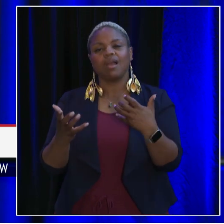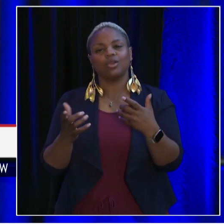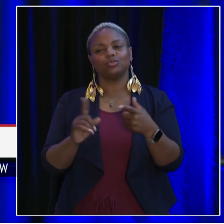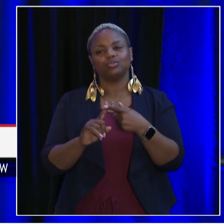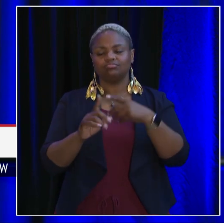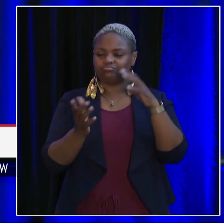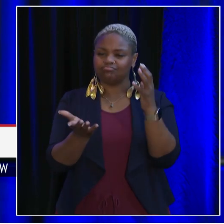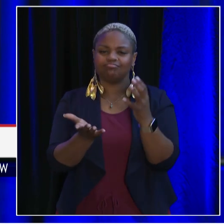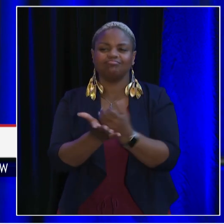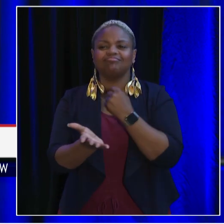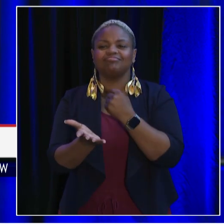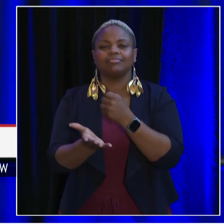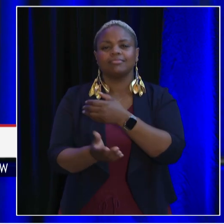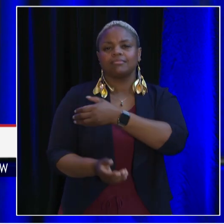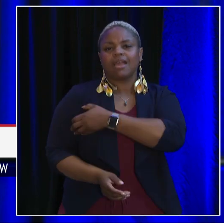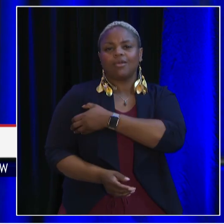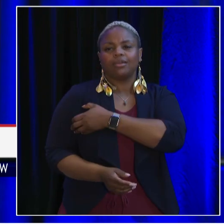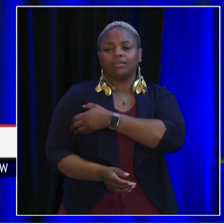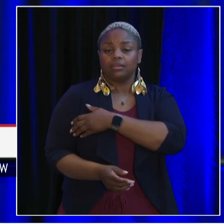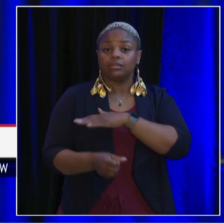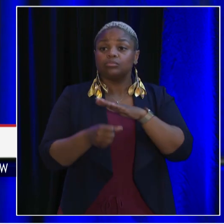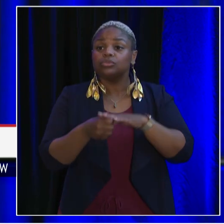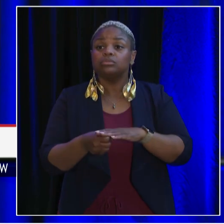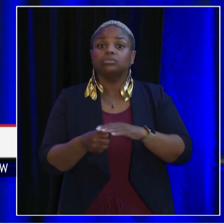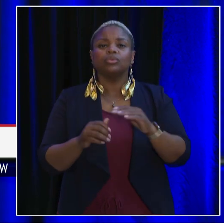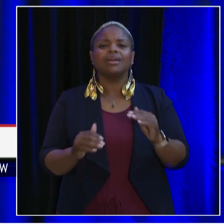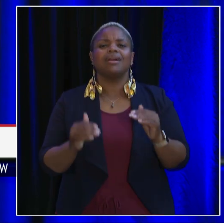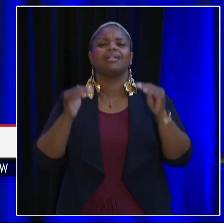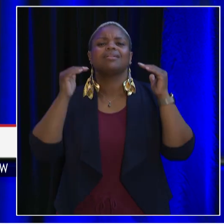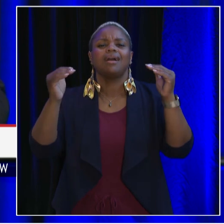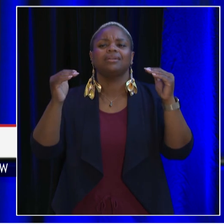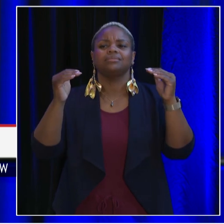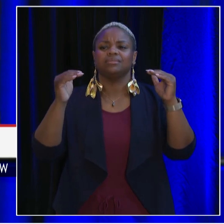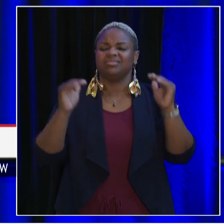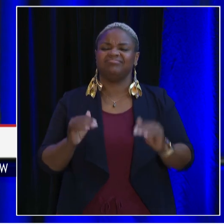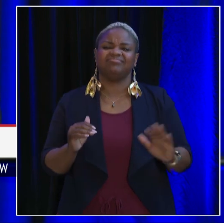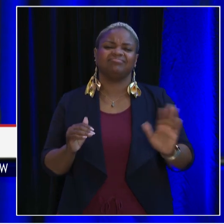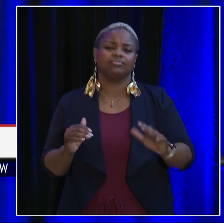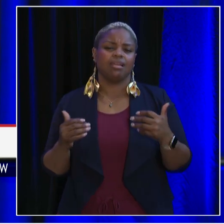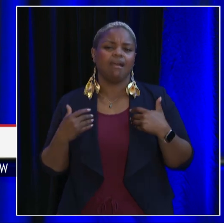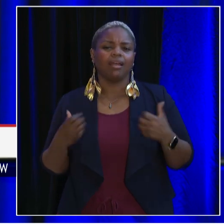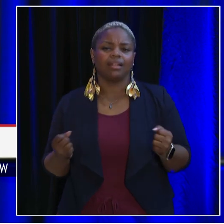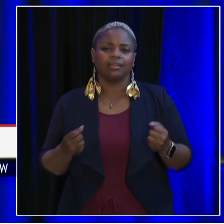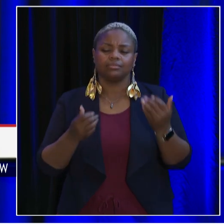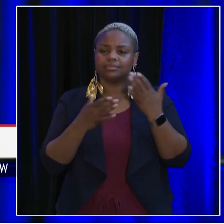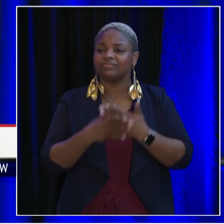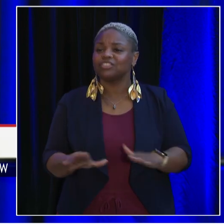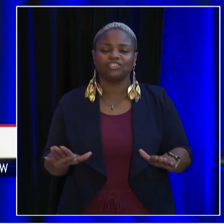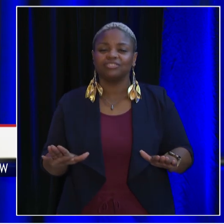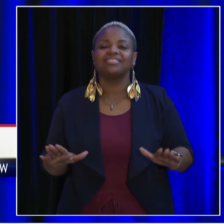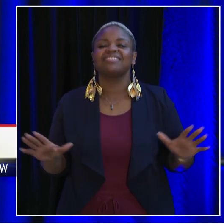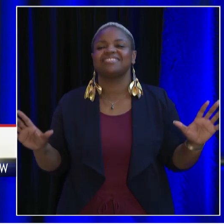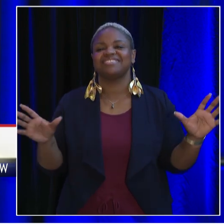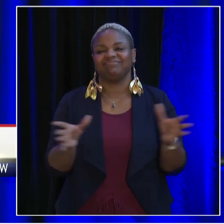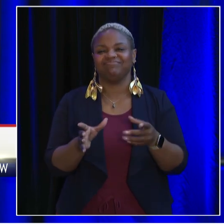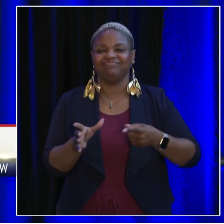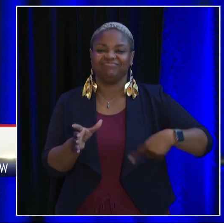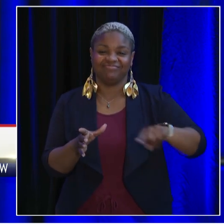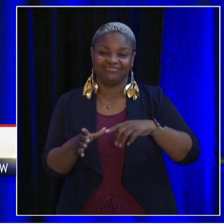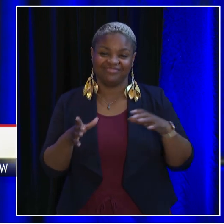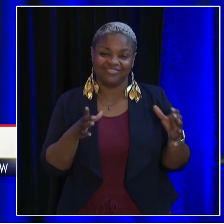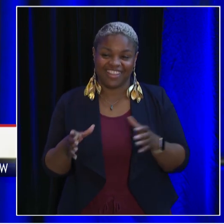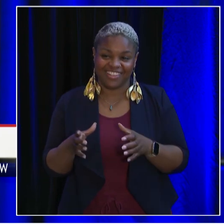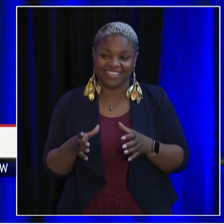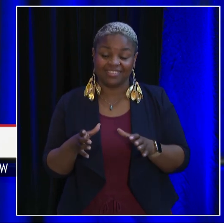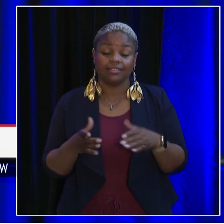subjugate rather than elevate, to hurt rather than heal, or divide rather than unite. Help us to serve one